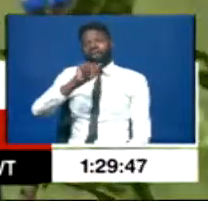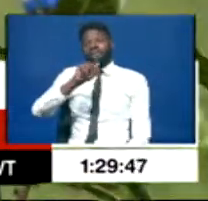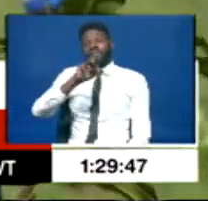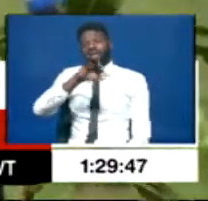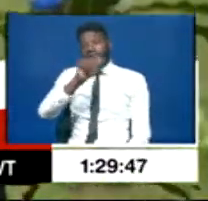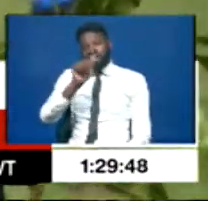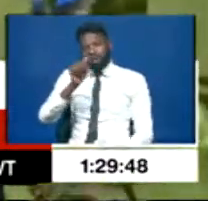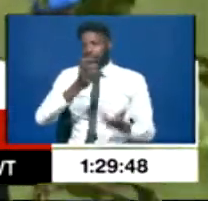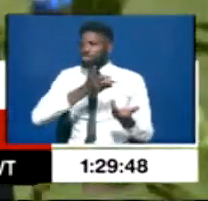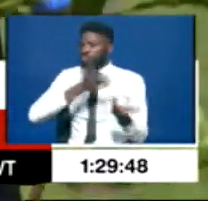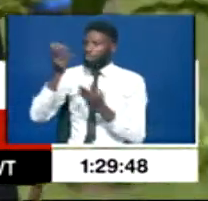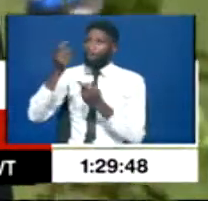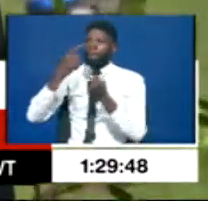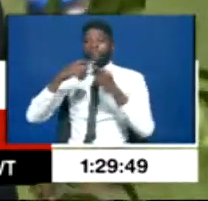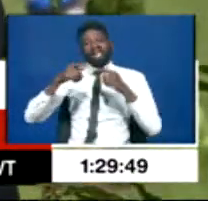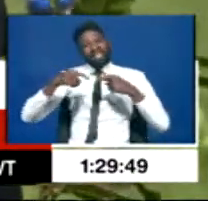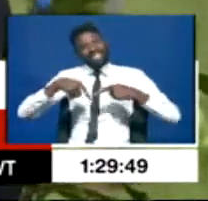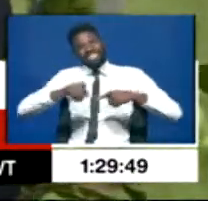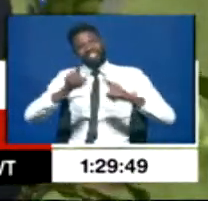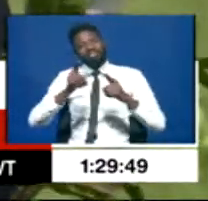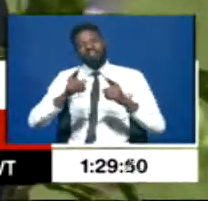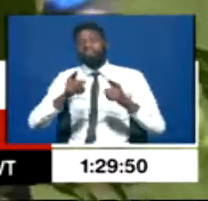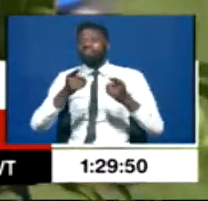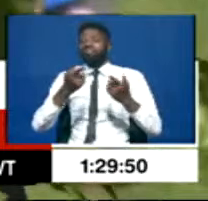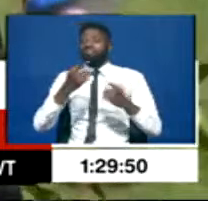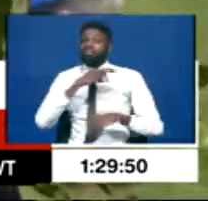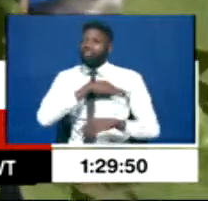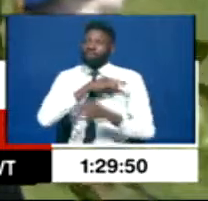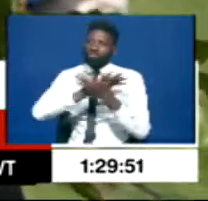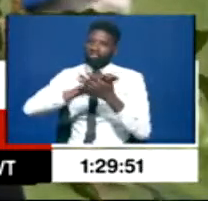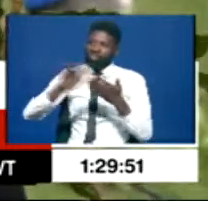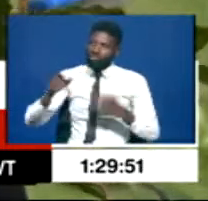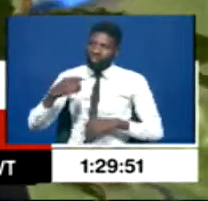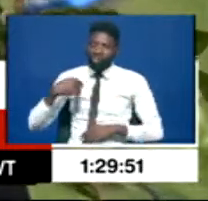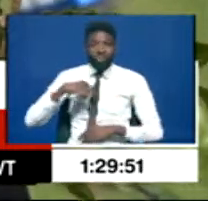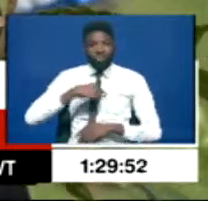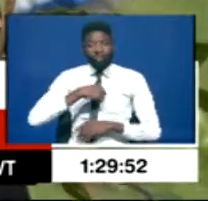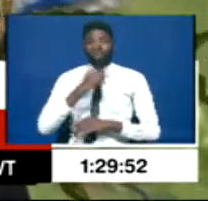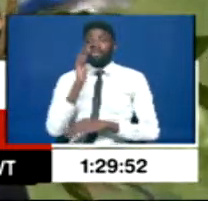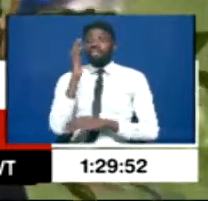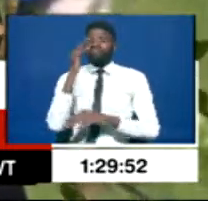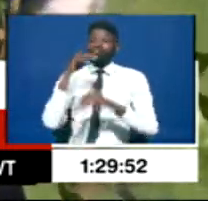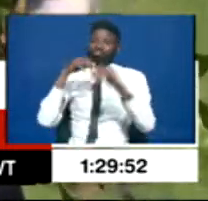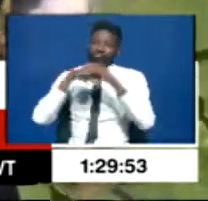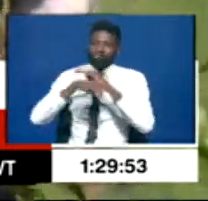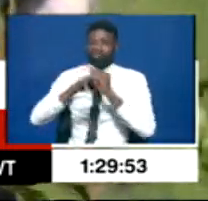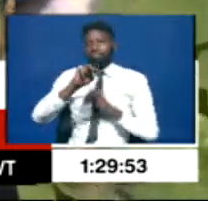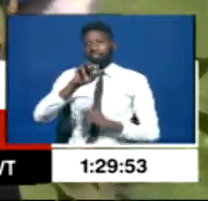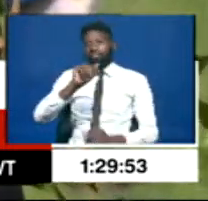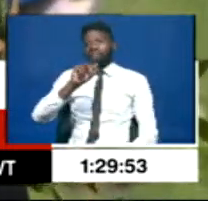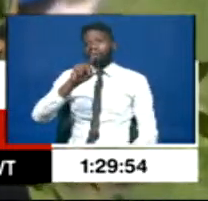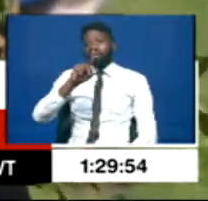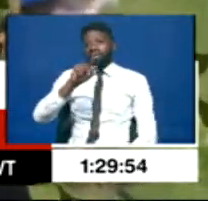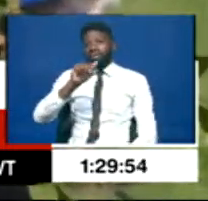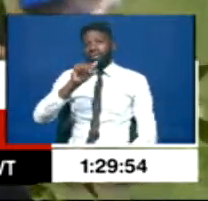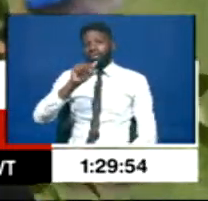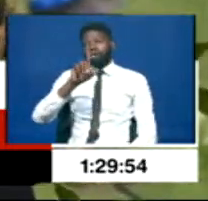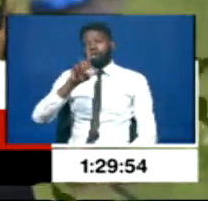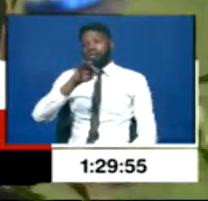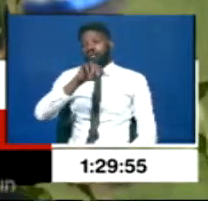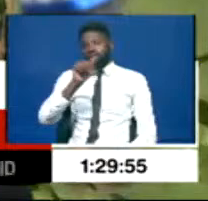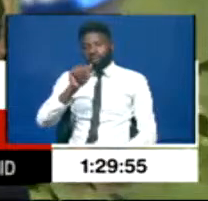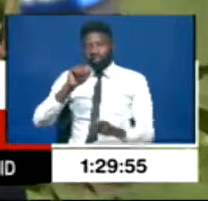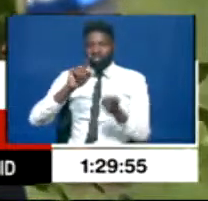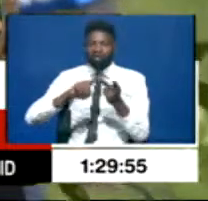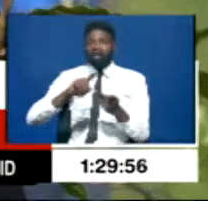toil. Tumepanda miti ingine kama macadamia makoro ma hii inaitwa avocado na inakuja